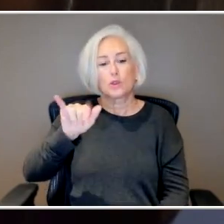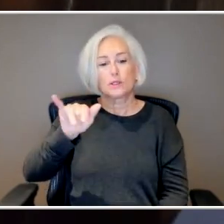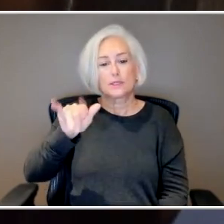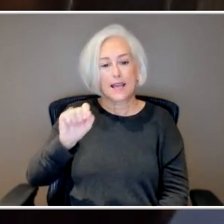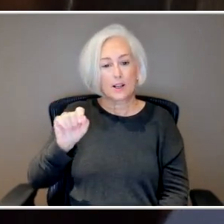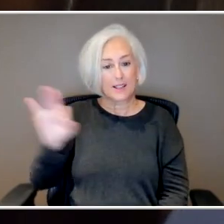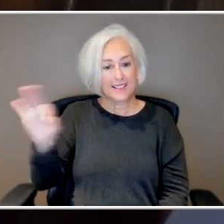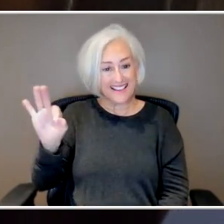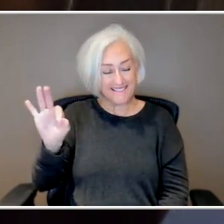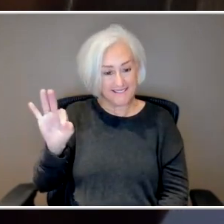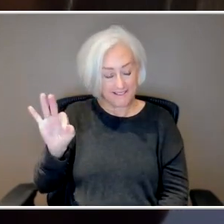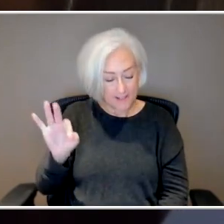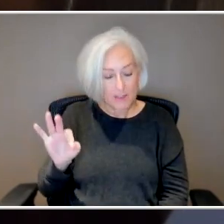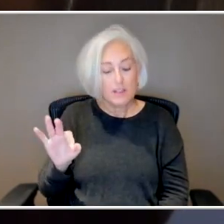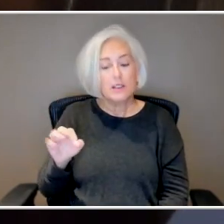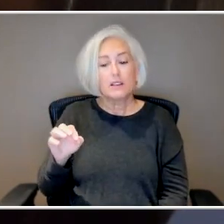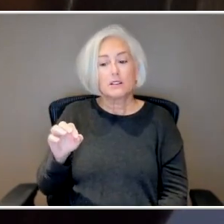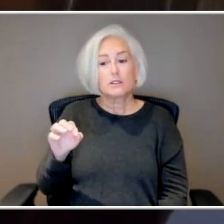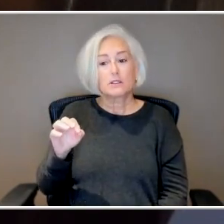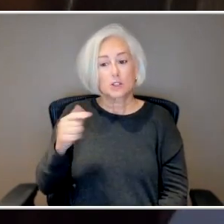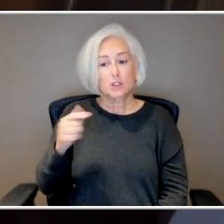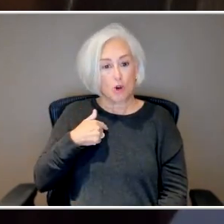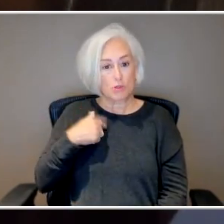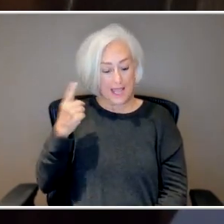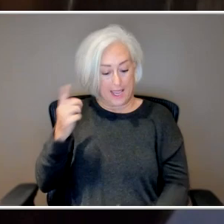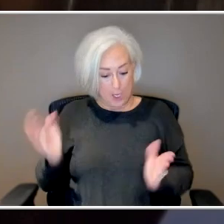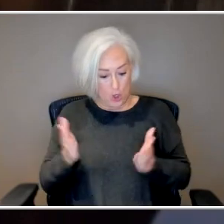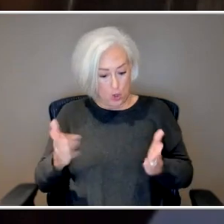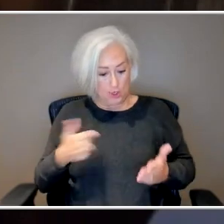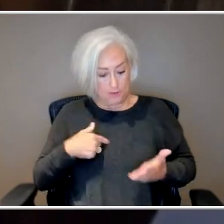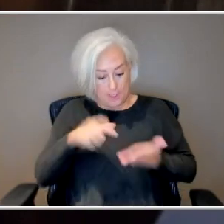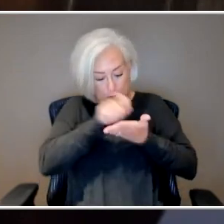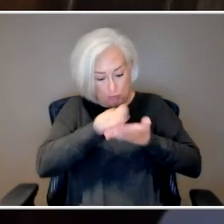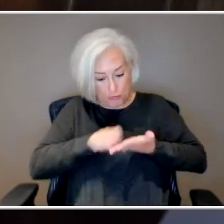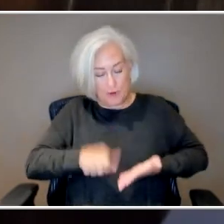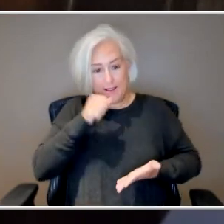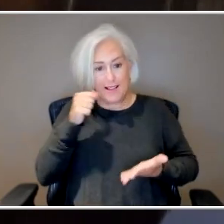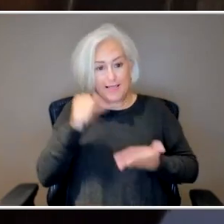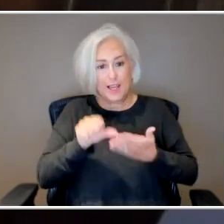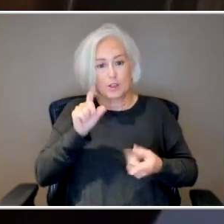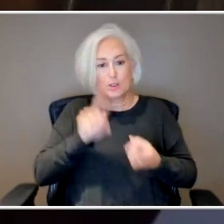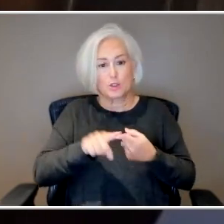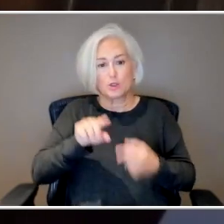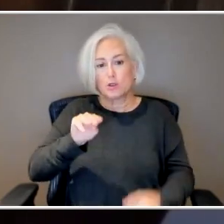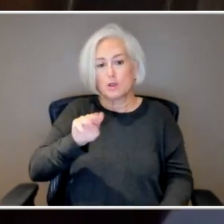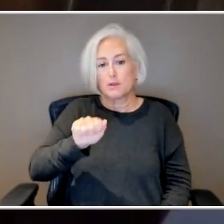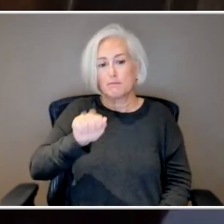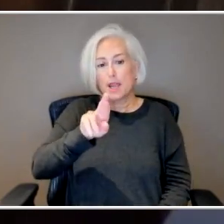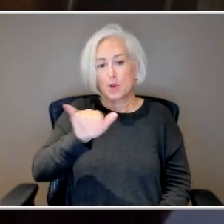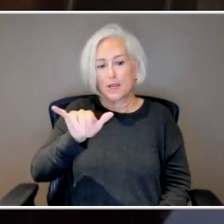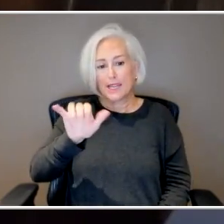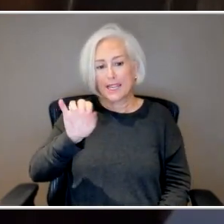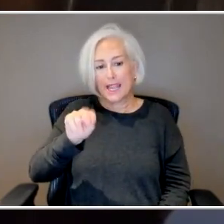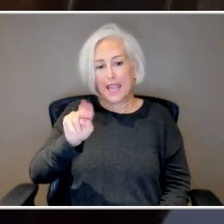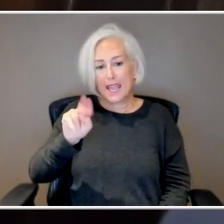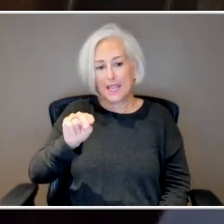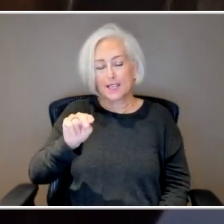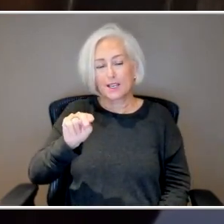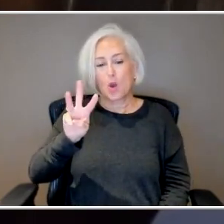encouraged to write a letter by my coach to Marion Washington, who at the time